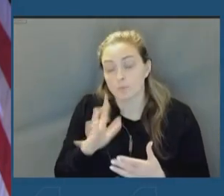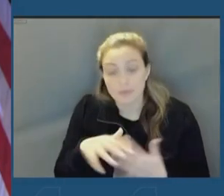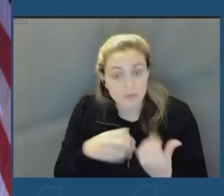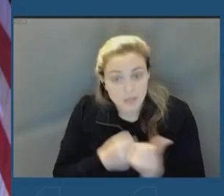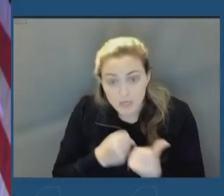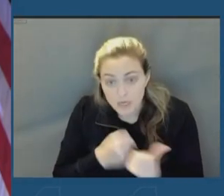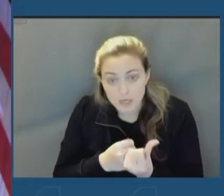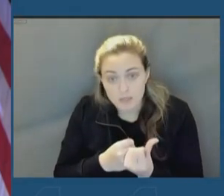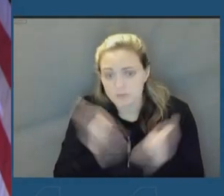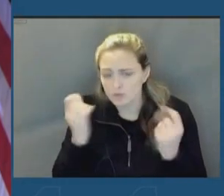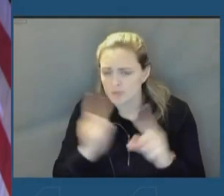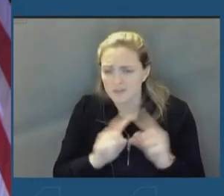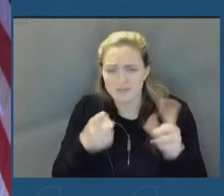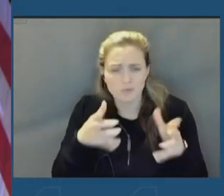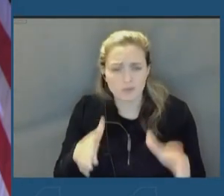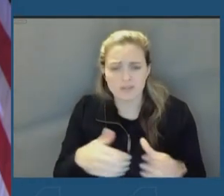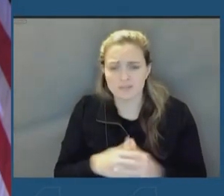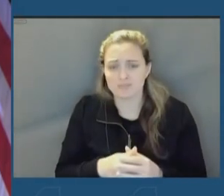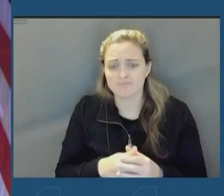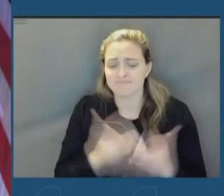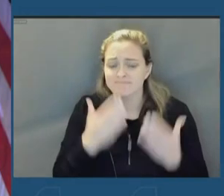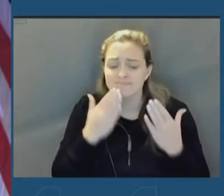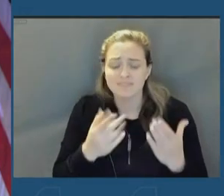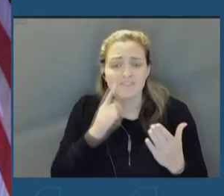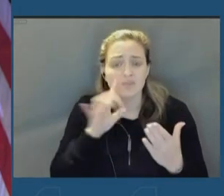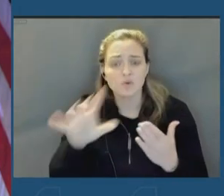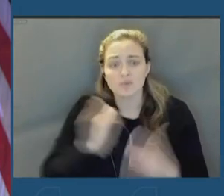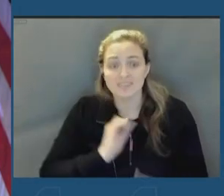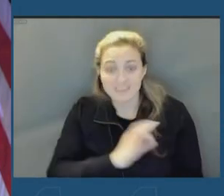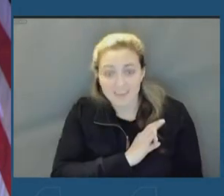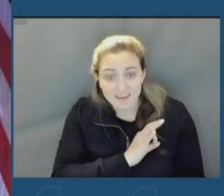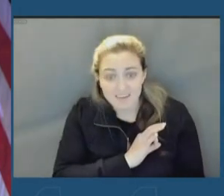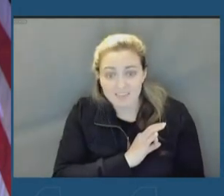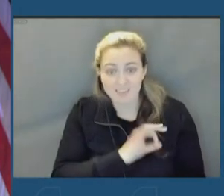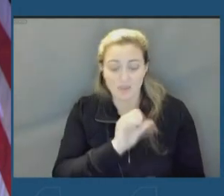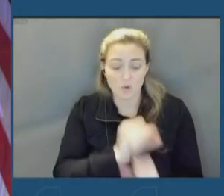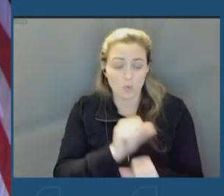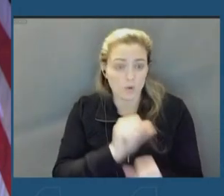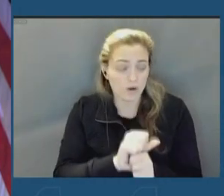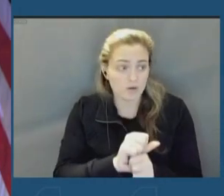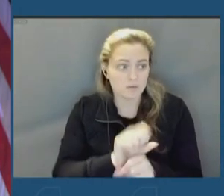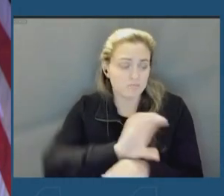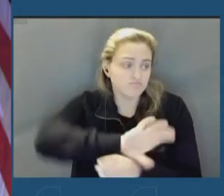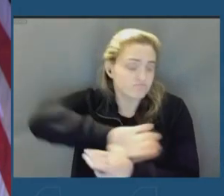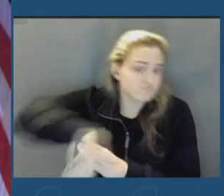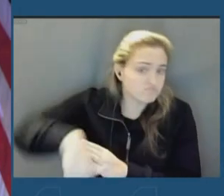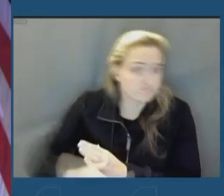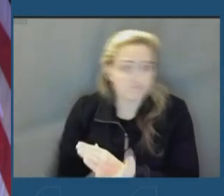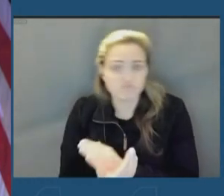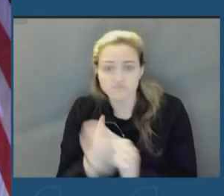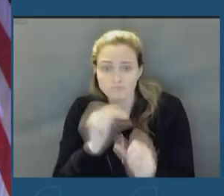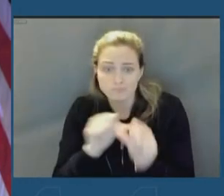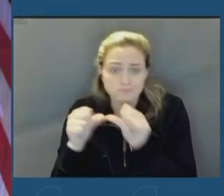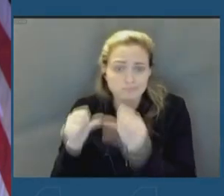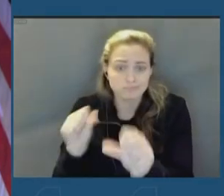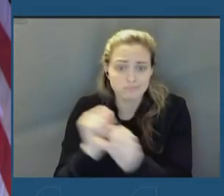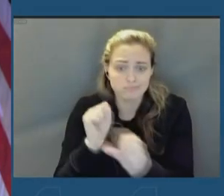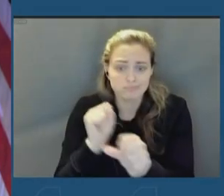so many ways. I thank you for your staff that worked around the clock. I also want to